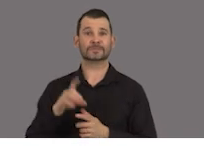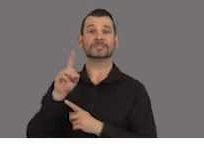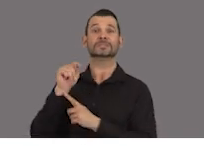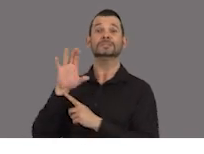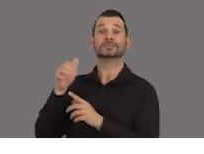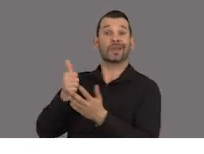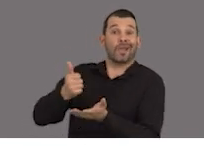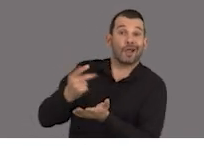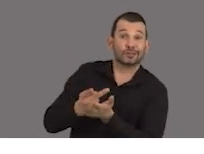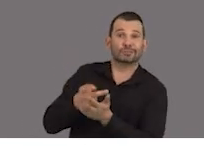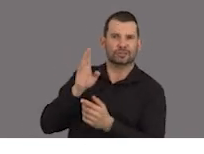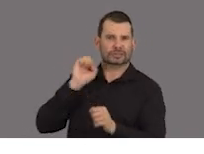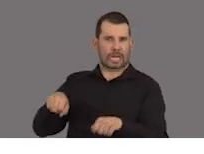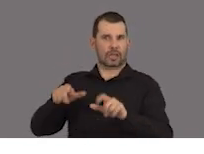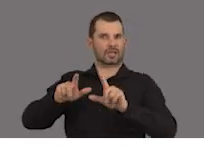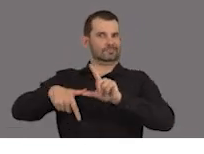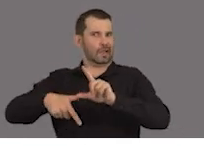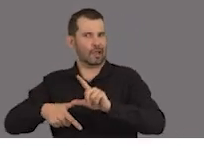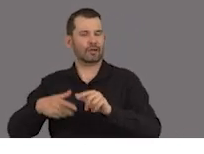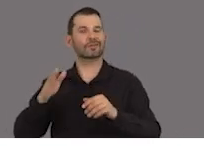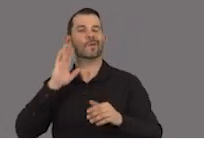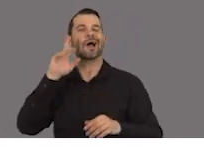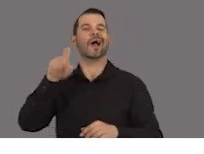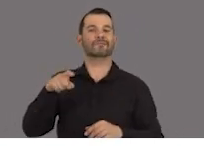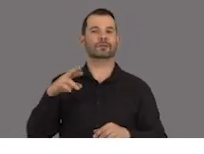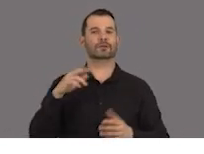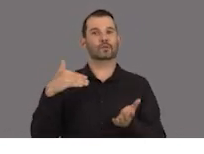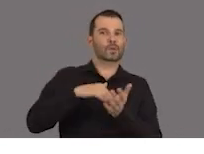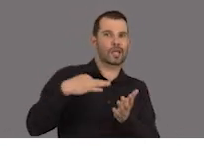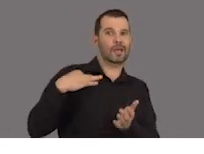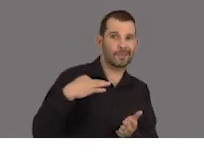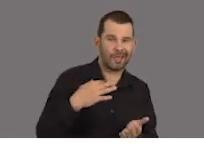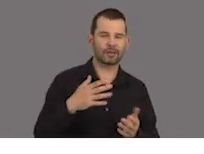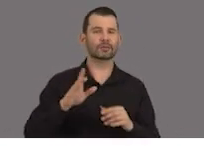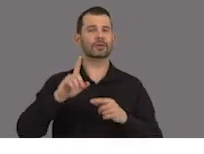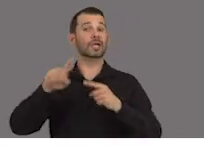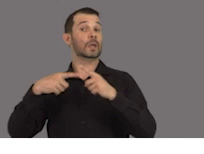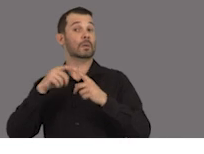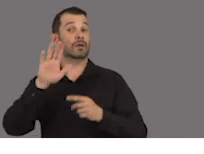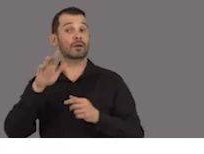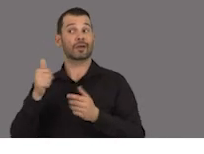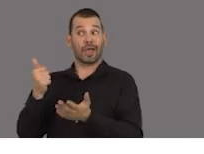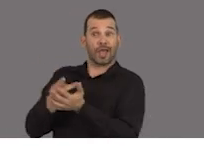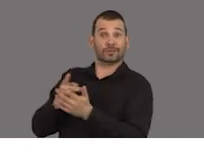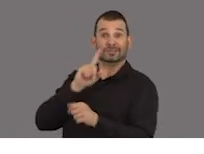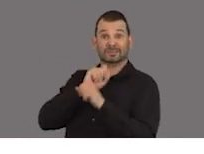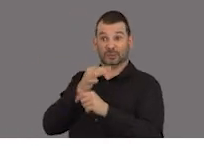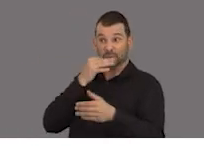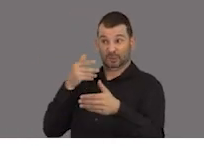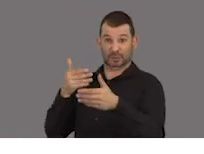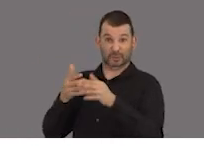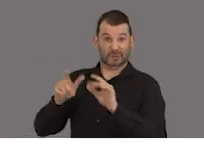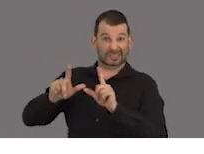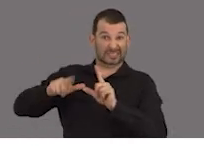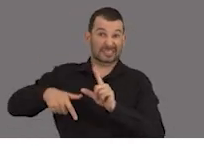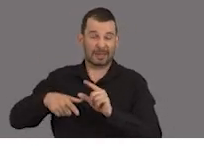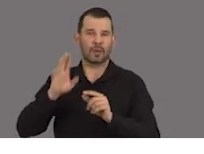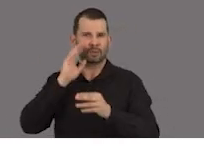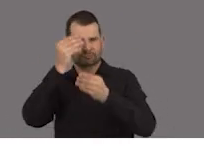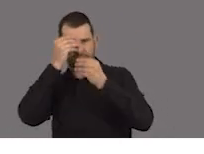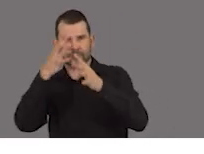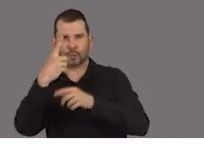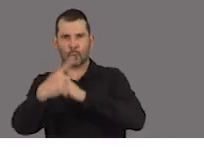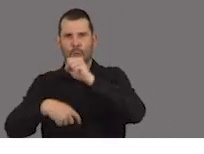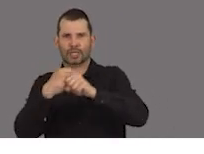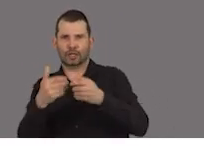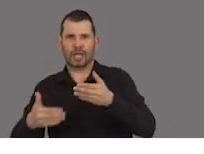DTC eligibility can expire, and then you will have to reapply. When your eligibility is about to expire, you will be